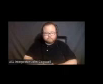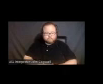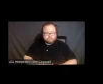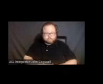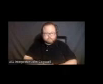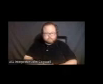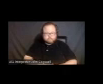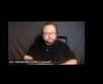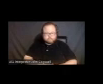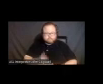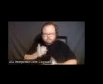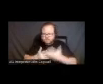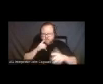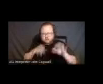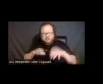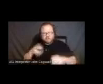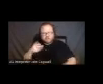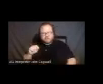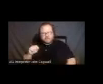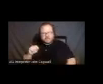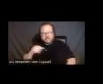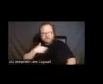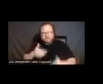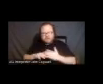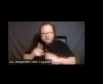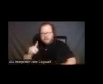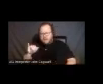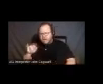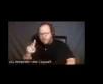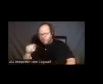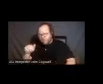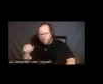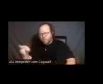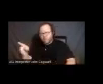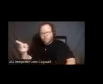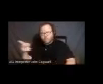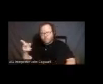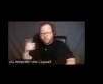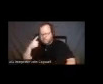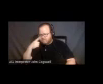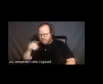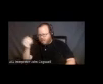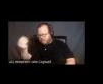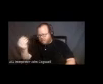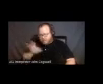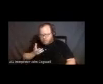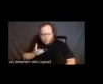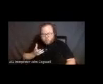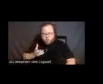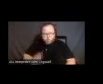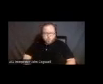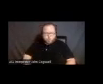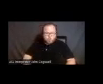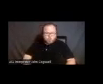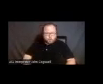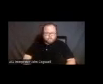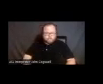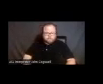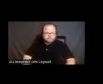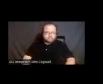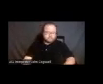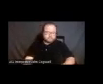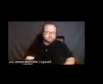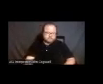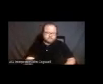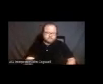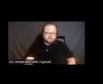And if somebody put something in the chat, I'm going to ask Dakota or Misty to let me know because I can't, it's not